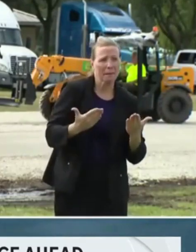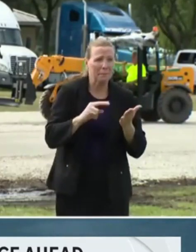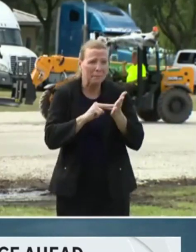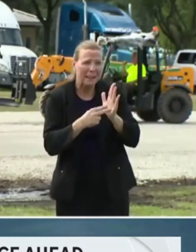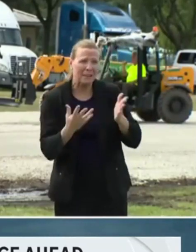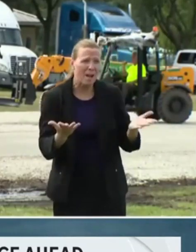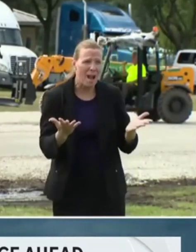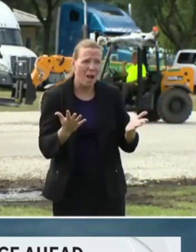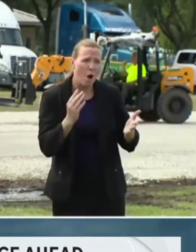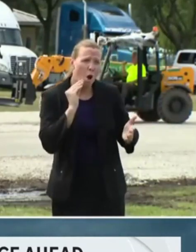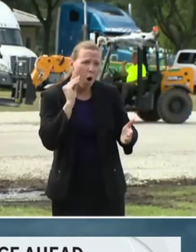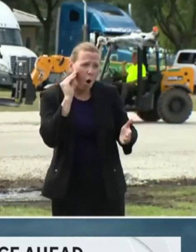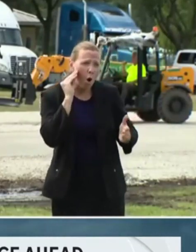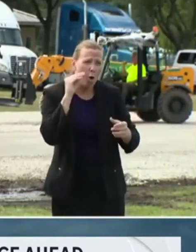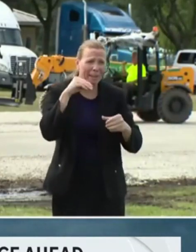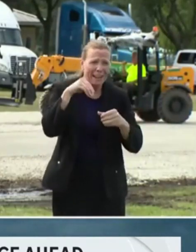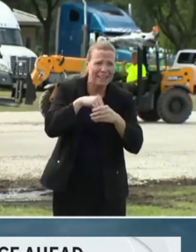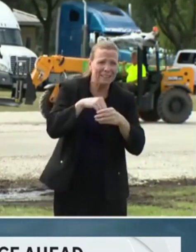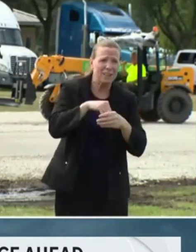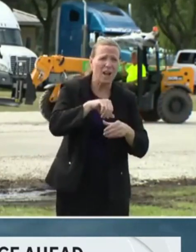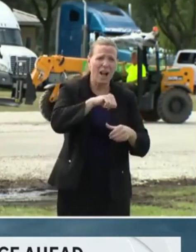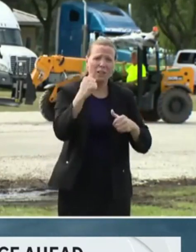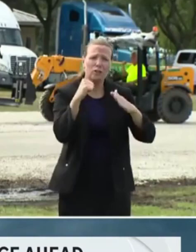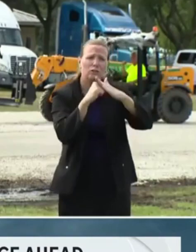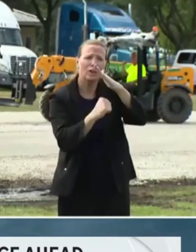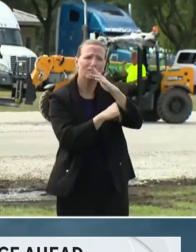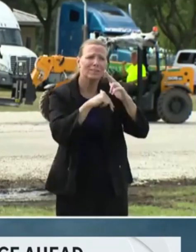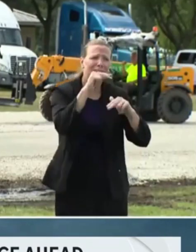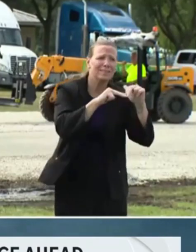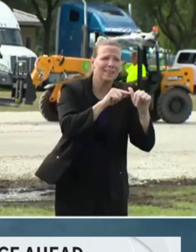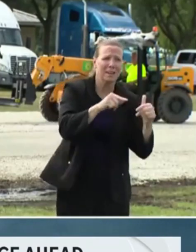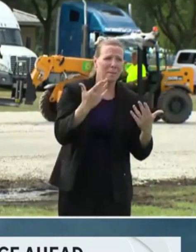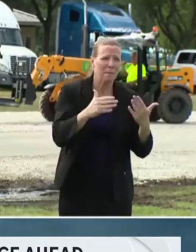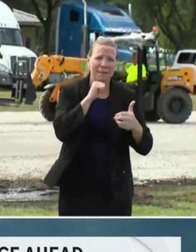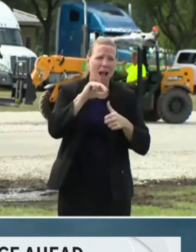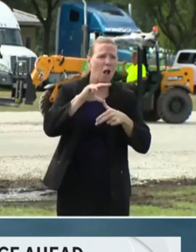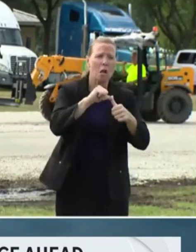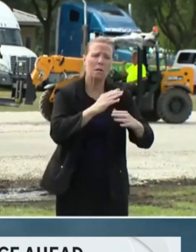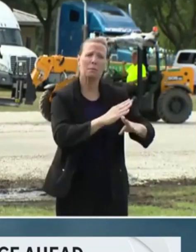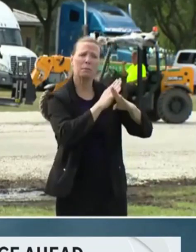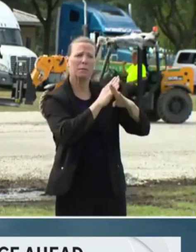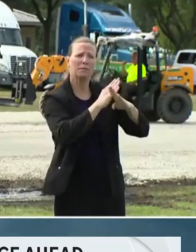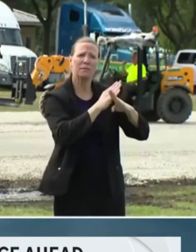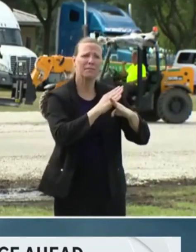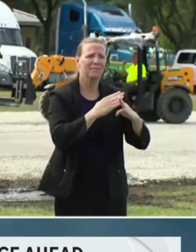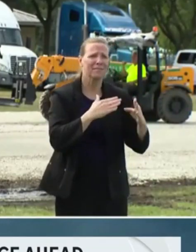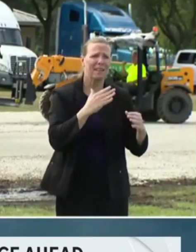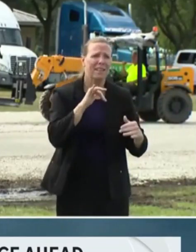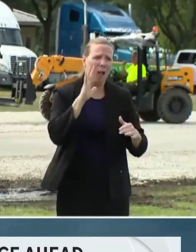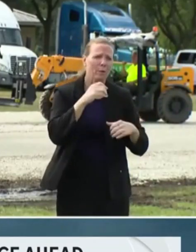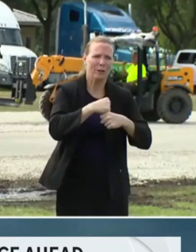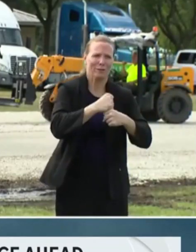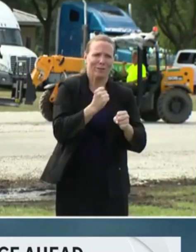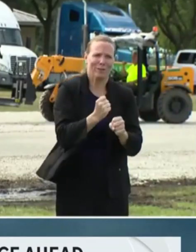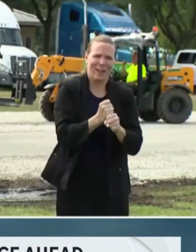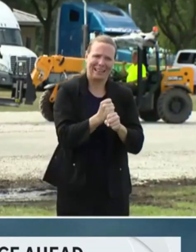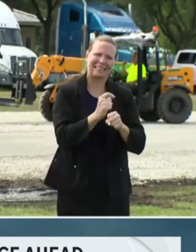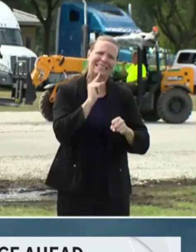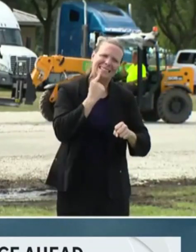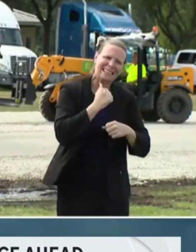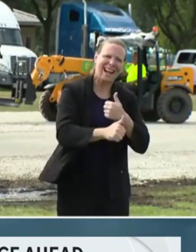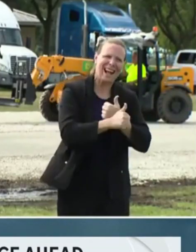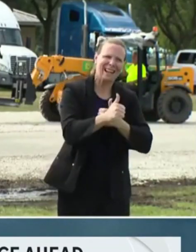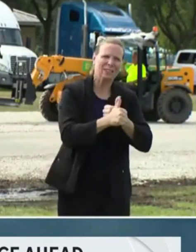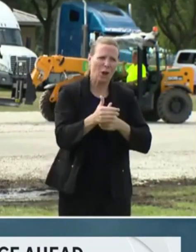interior, other structures that may not be hurricane-proof. That could create hazards, rivers, other bodies of